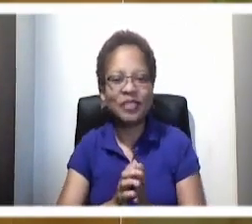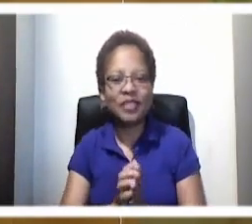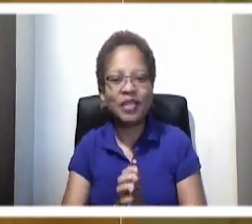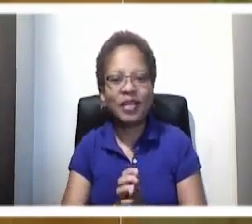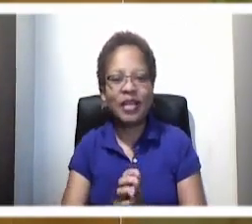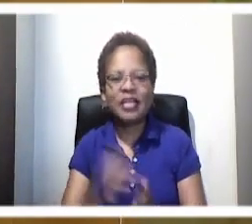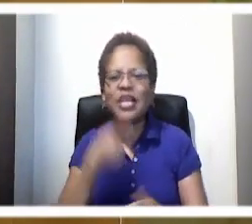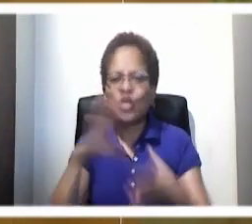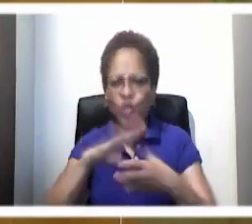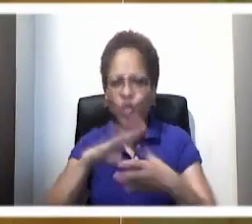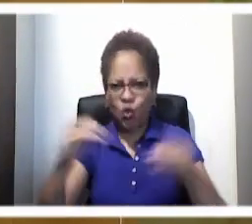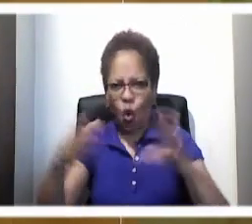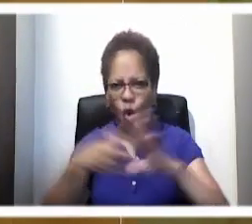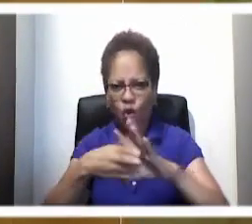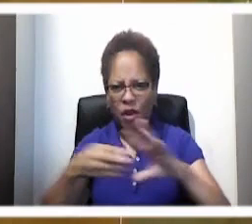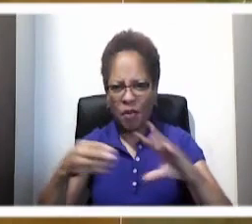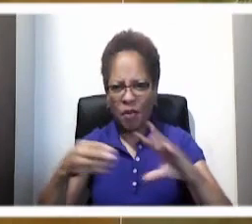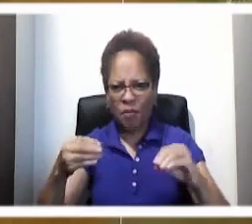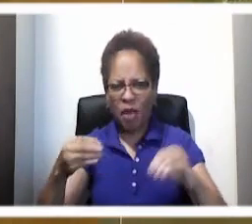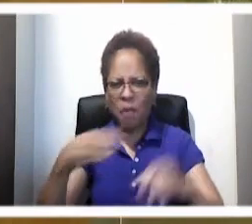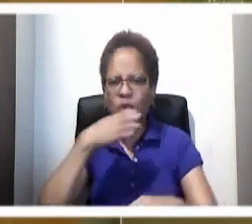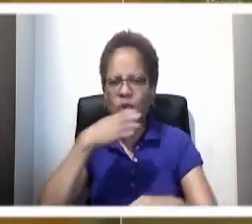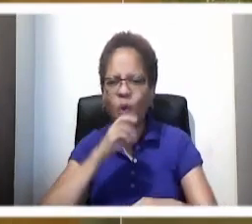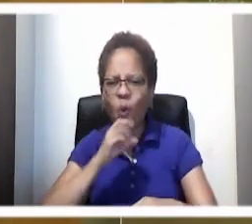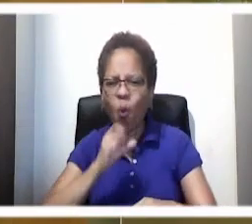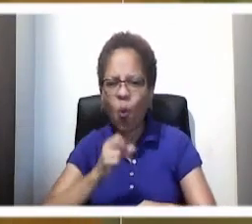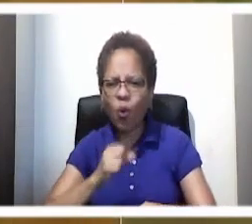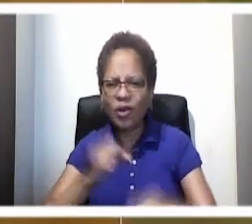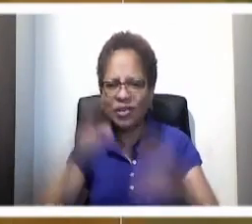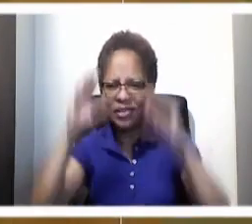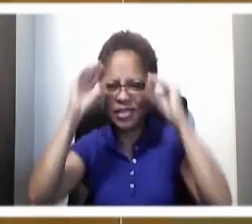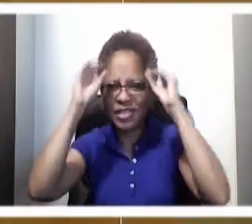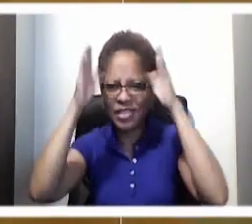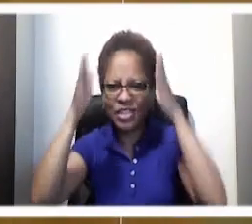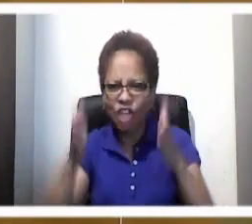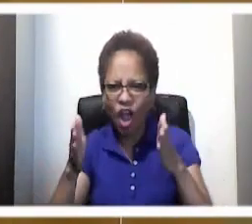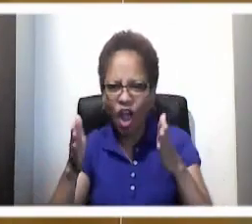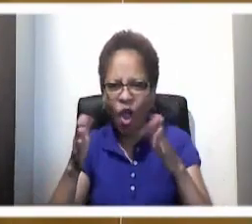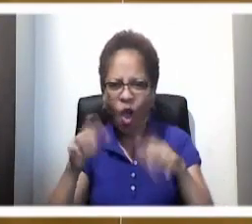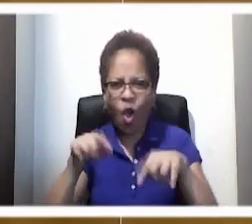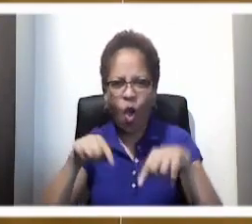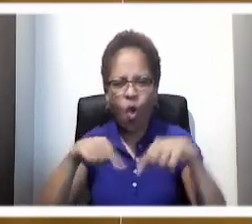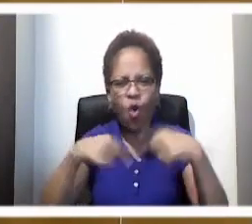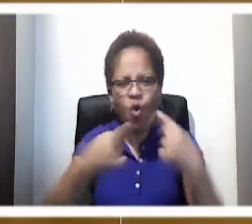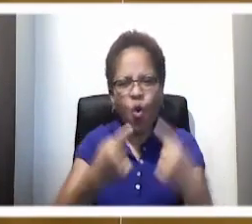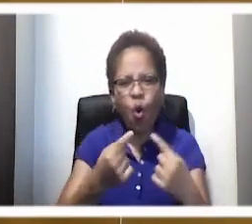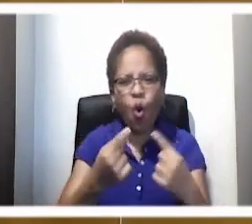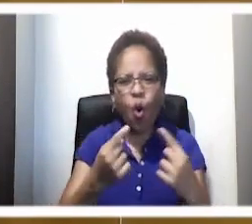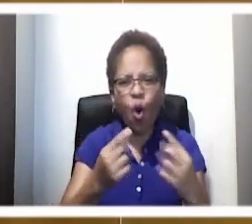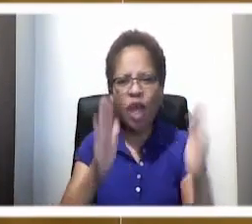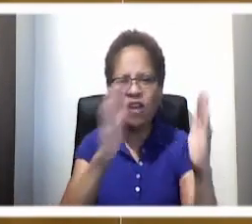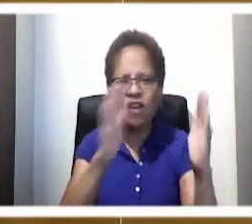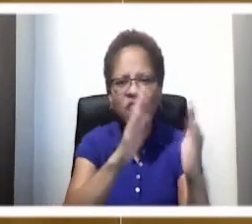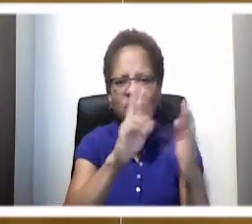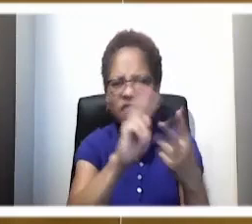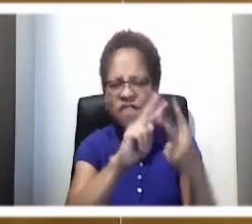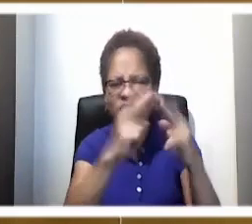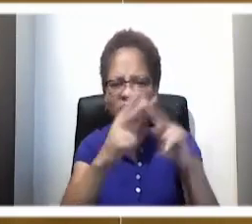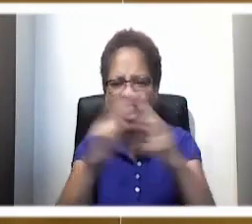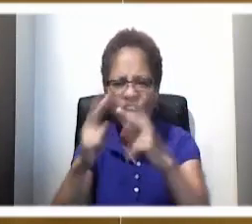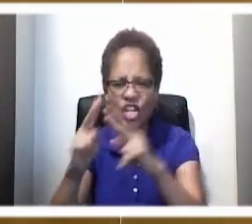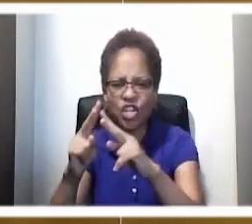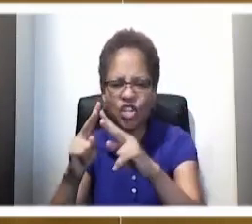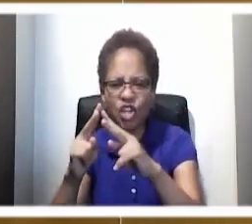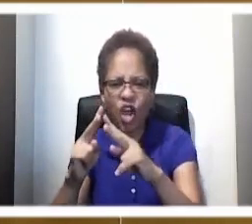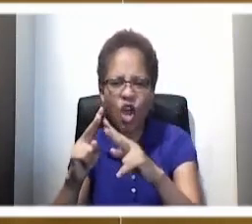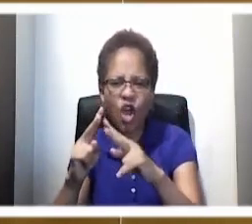old rabbi who crossed the village square each morning on his way to the temple to